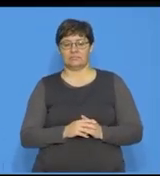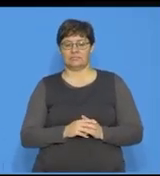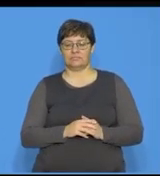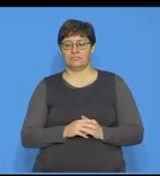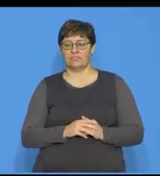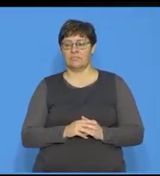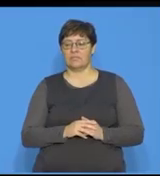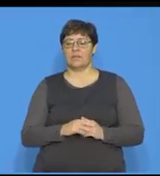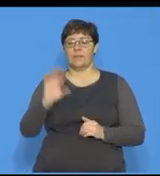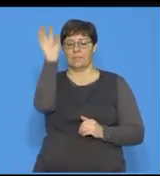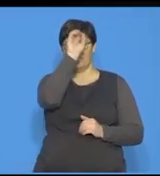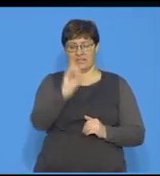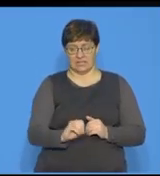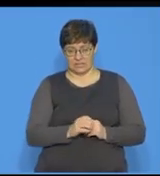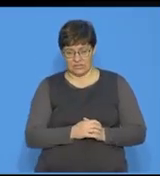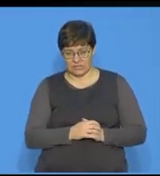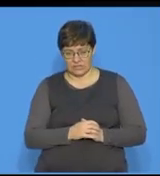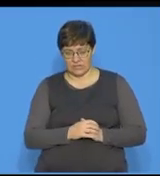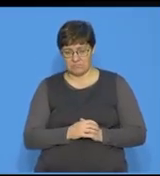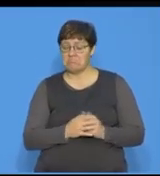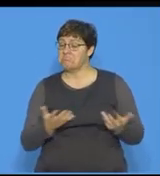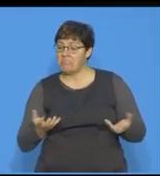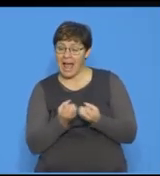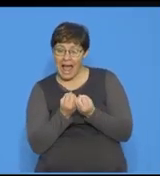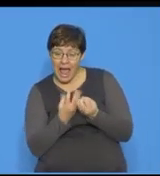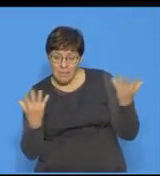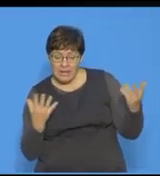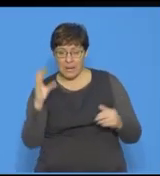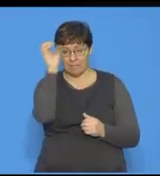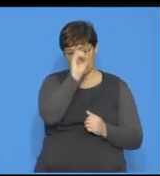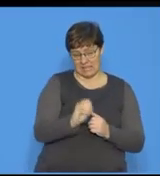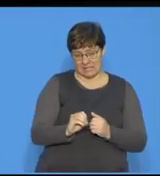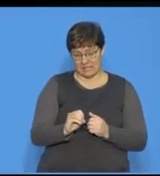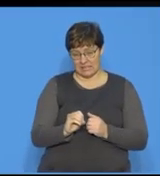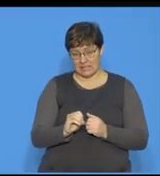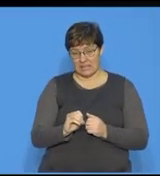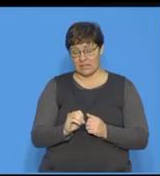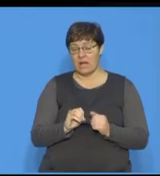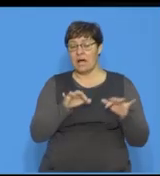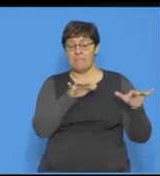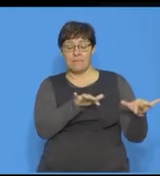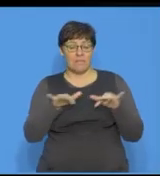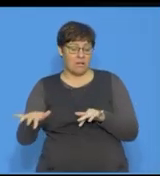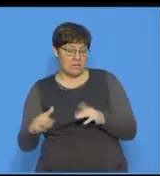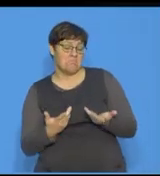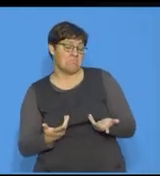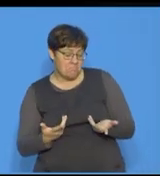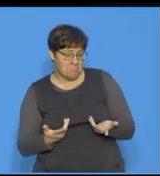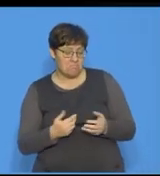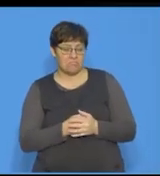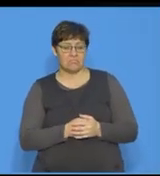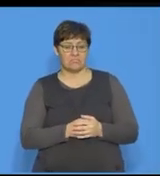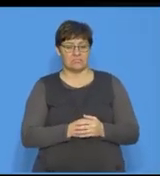have percentage. What percentage of the population is